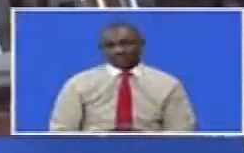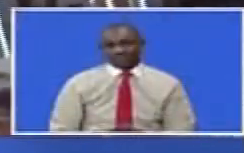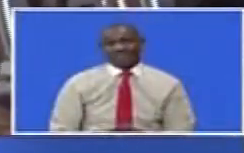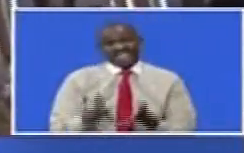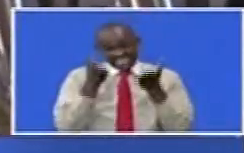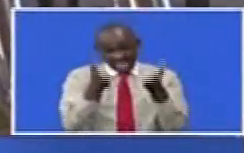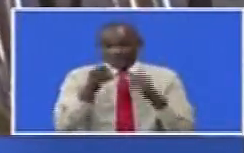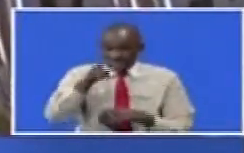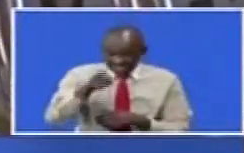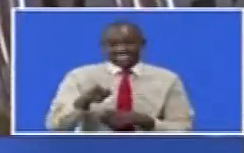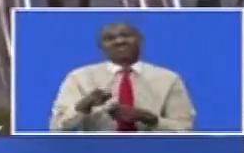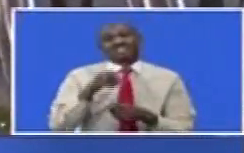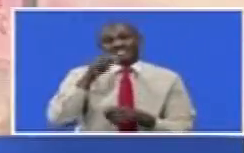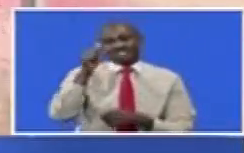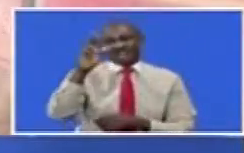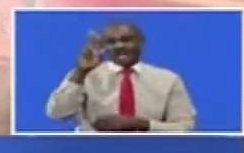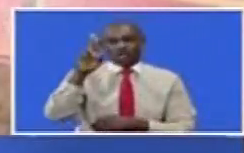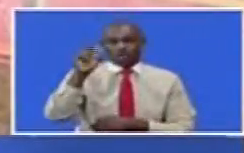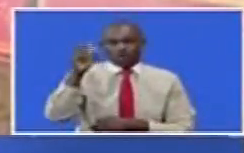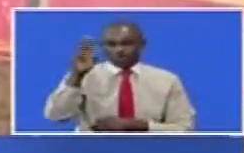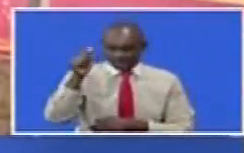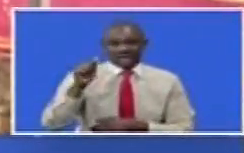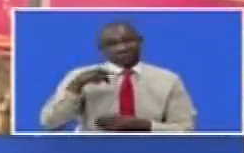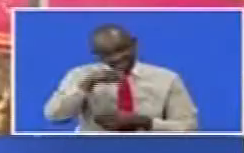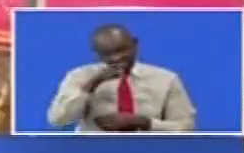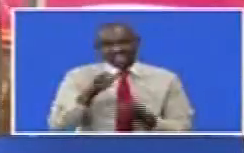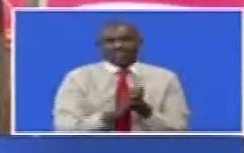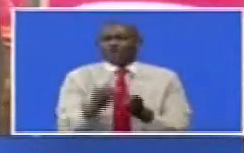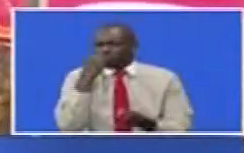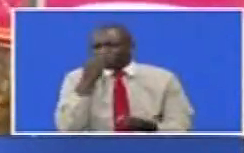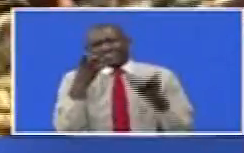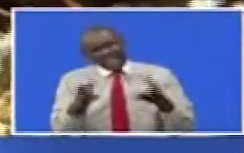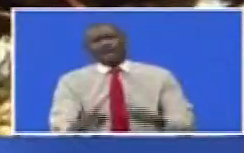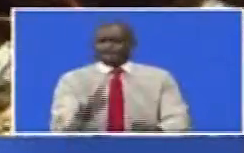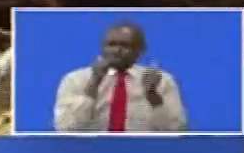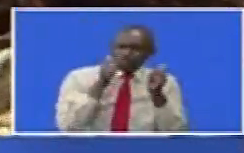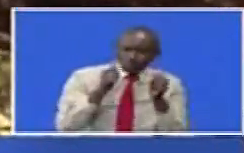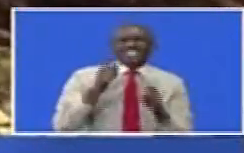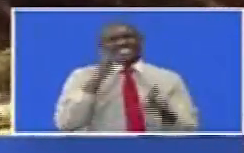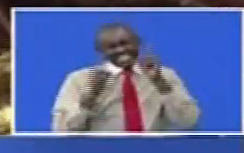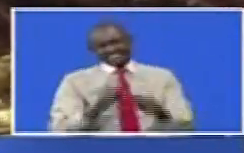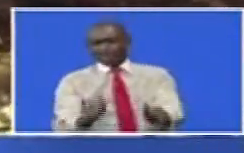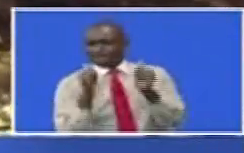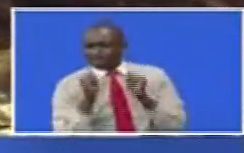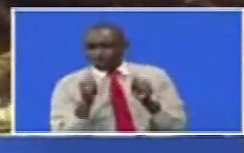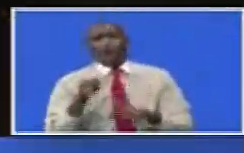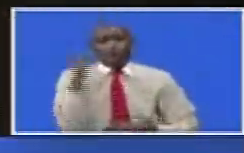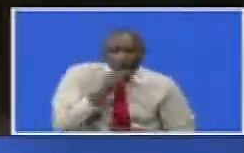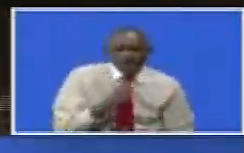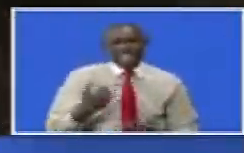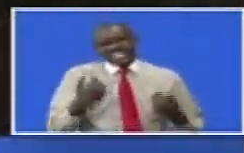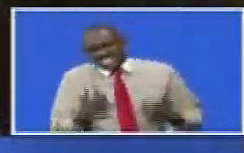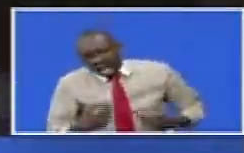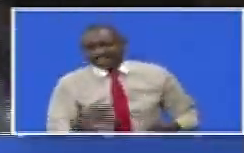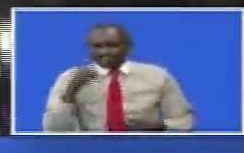Sairok and Sarova White Sands, guests are having fun, from food to songs and dances. The old and young showing energy